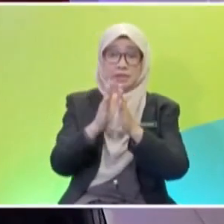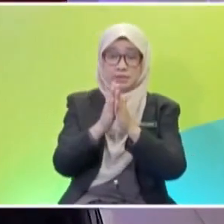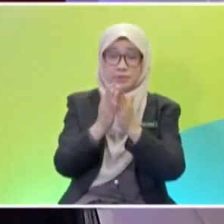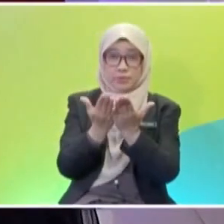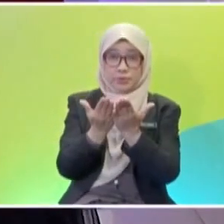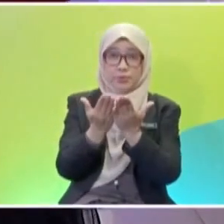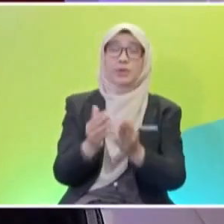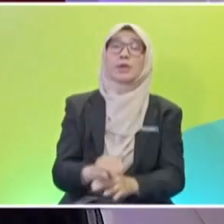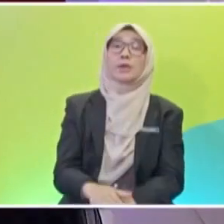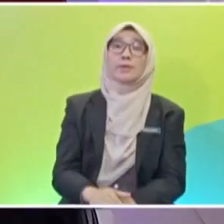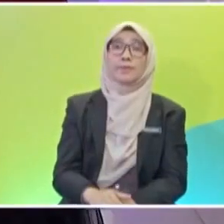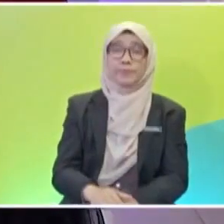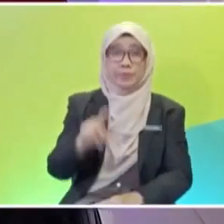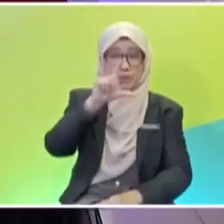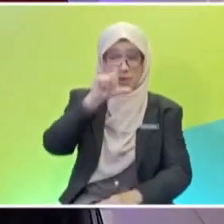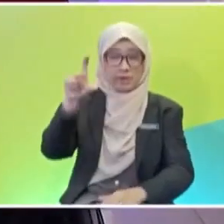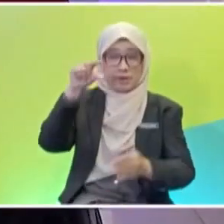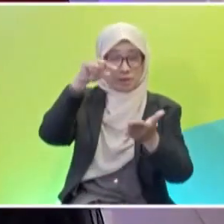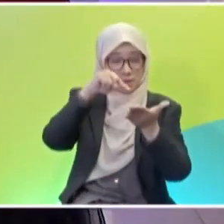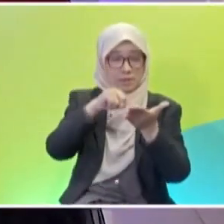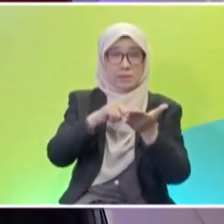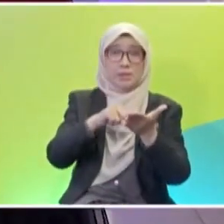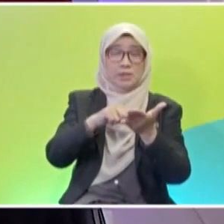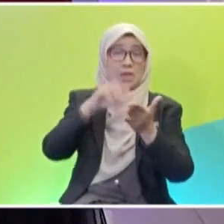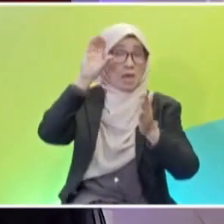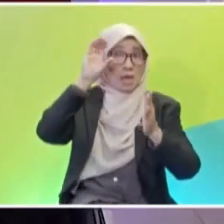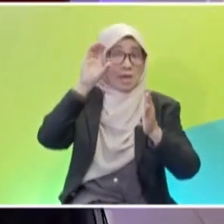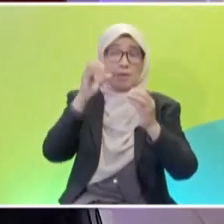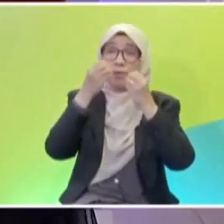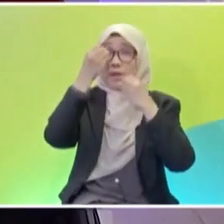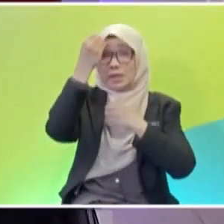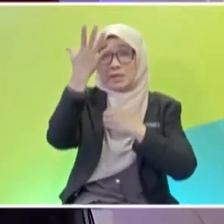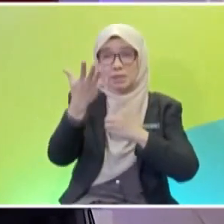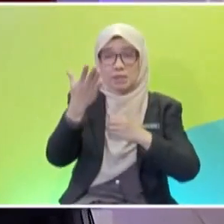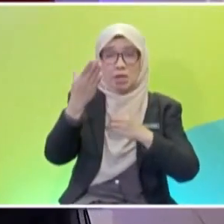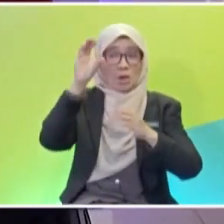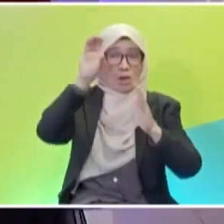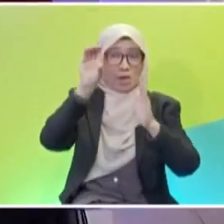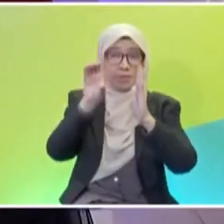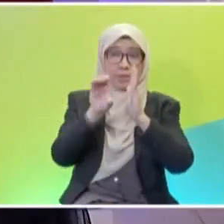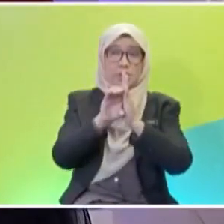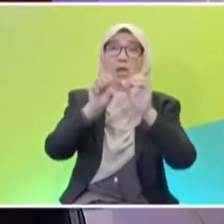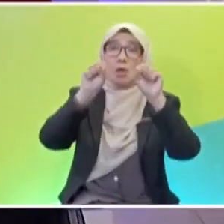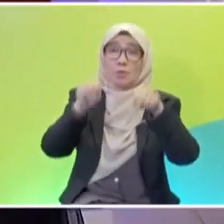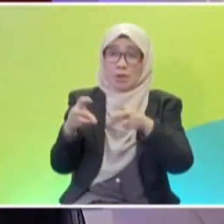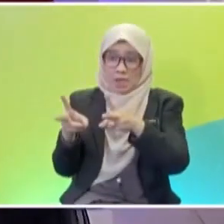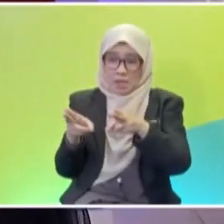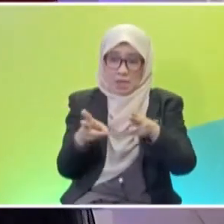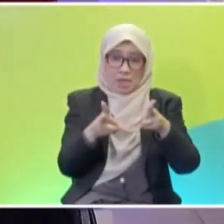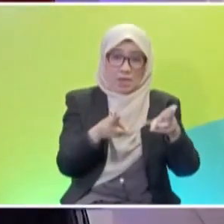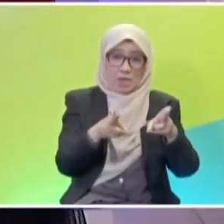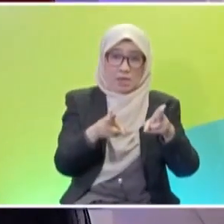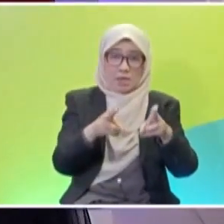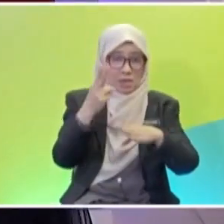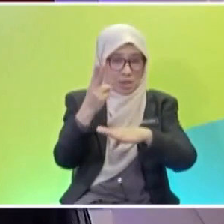tells us that images such as pictures or photographs can be edited using computer